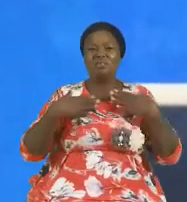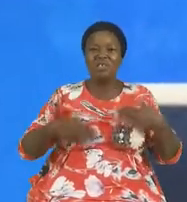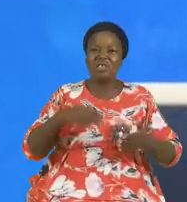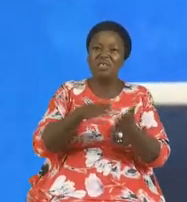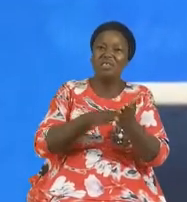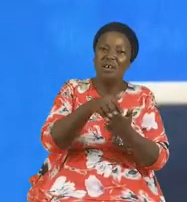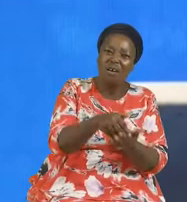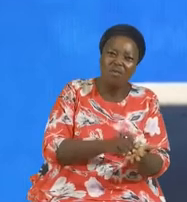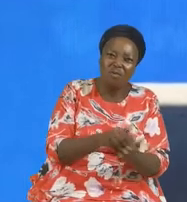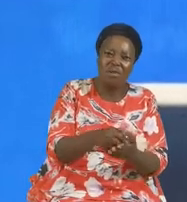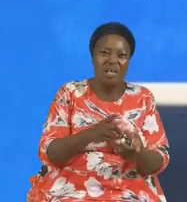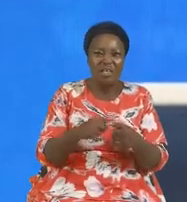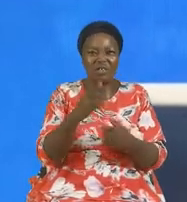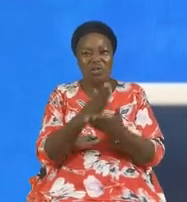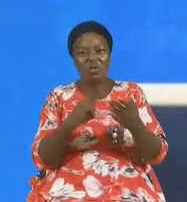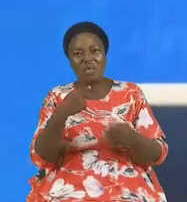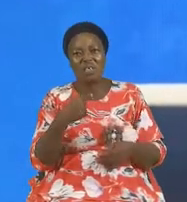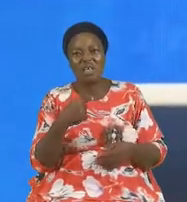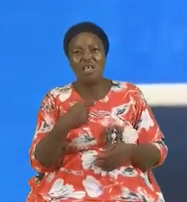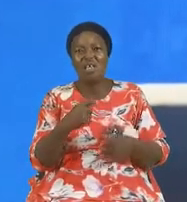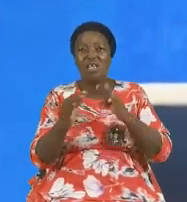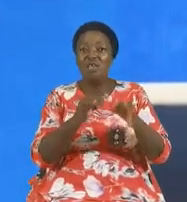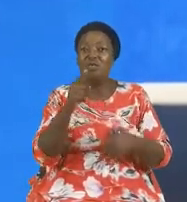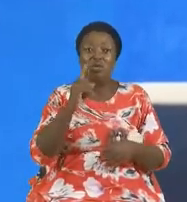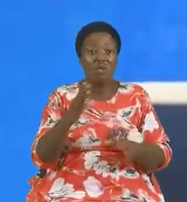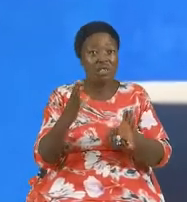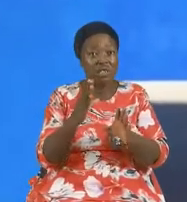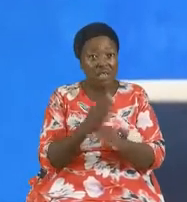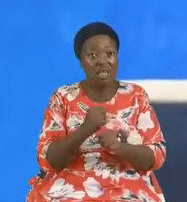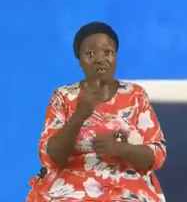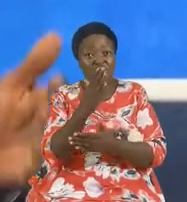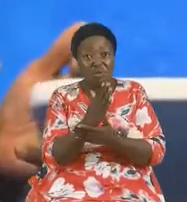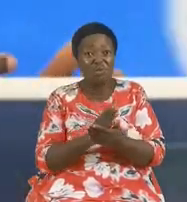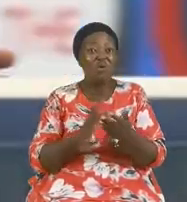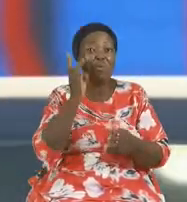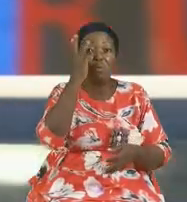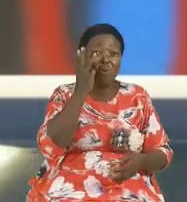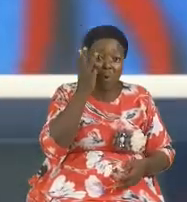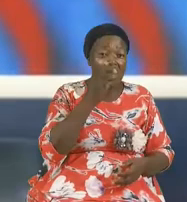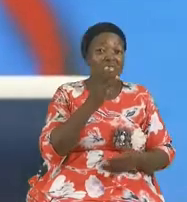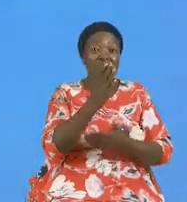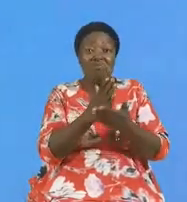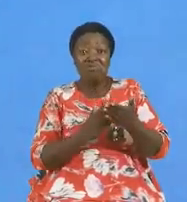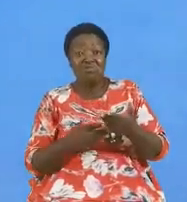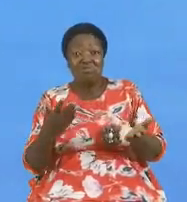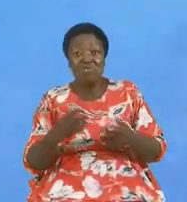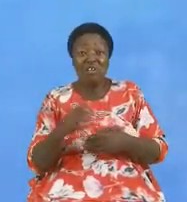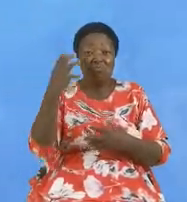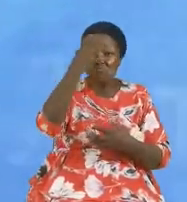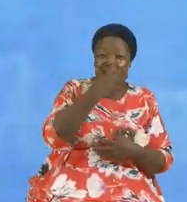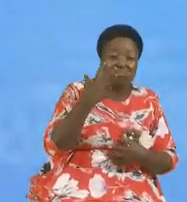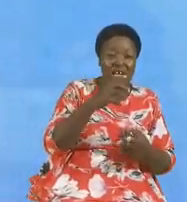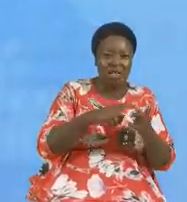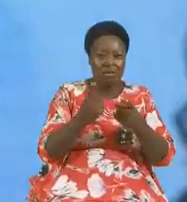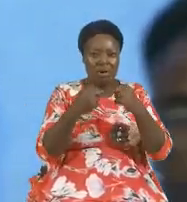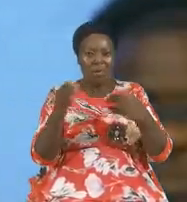the body is tired and the body is weak, and then somebody said, you know, if you will take some champagne